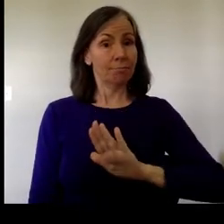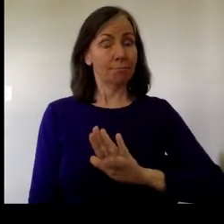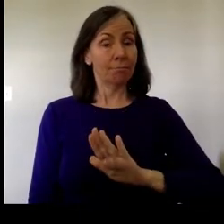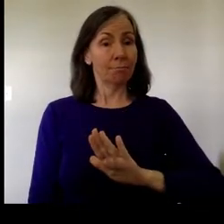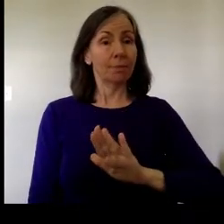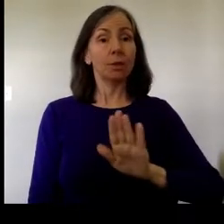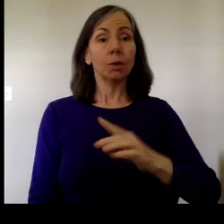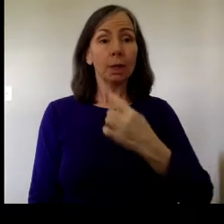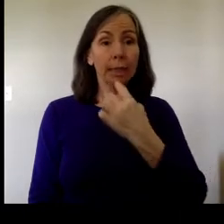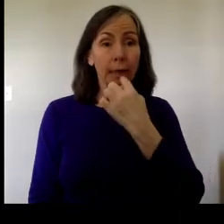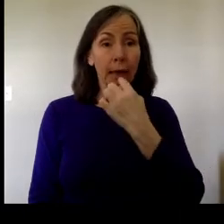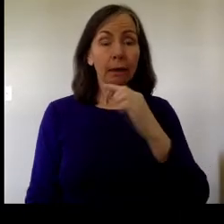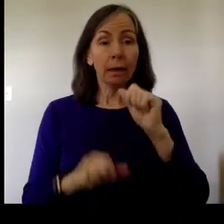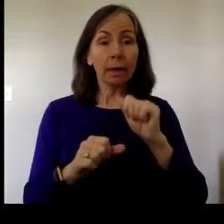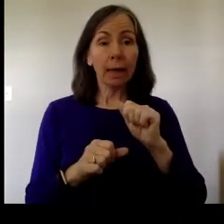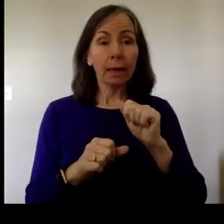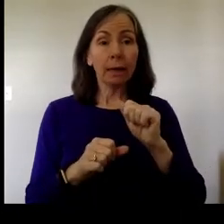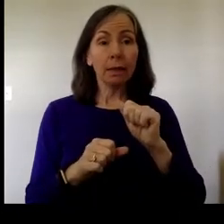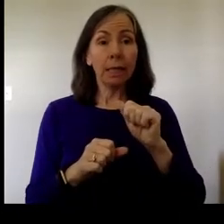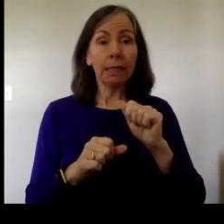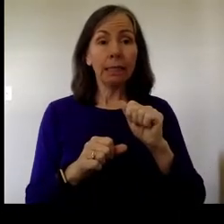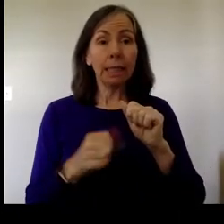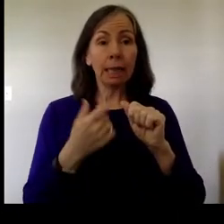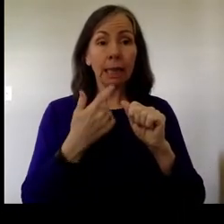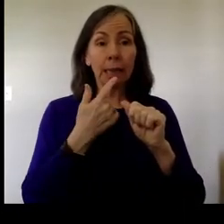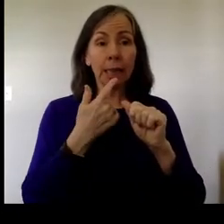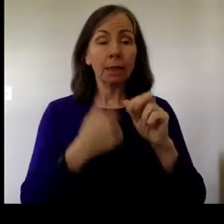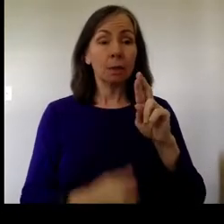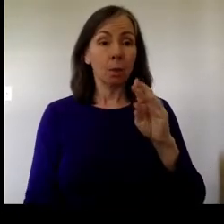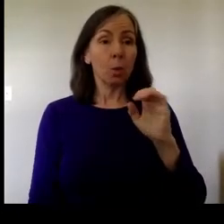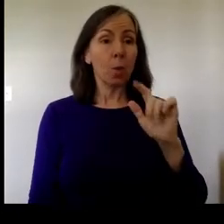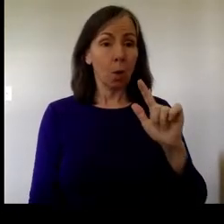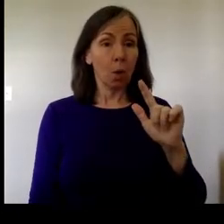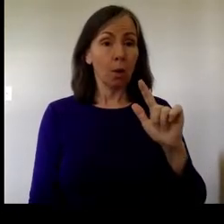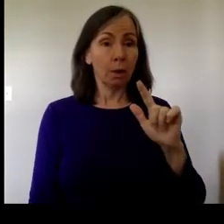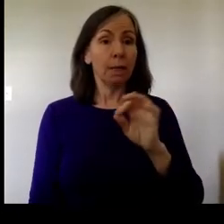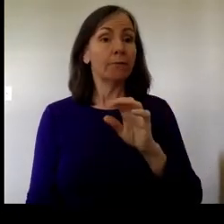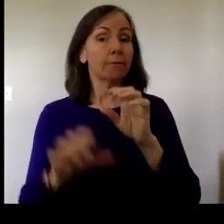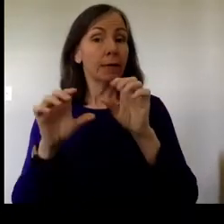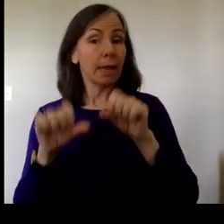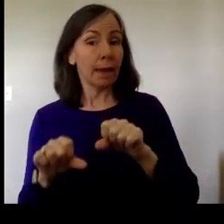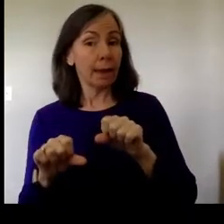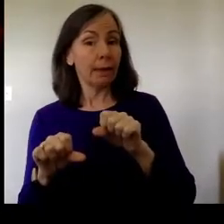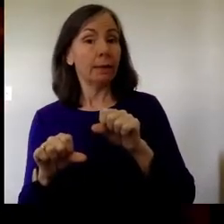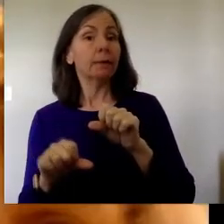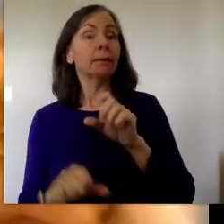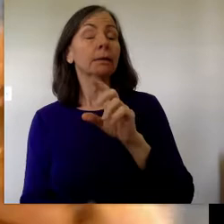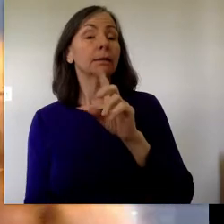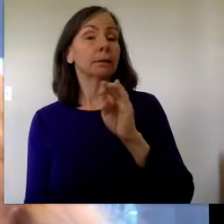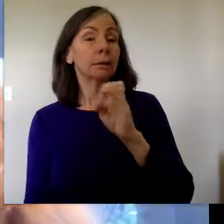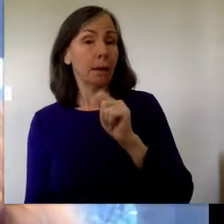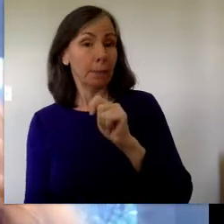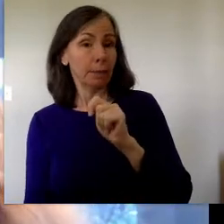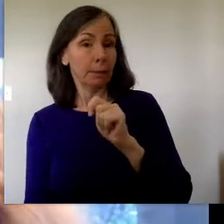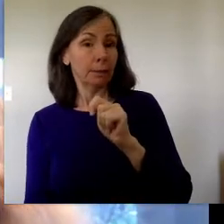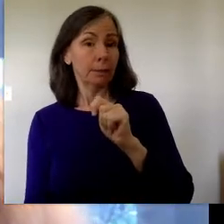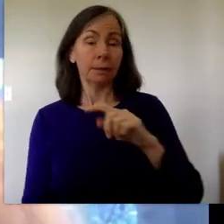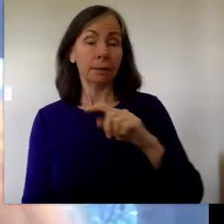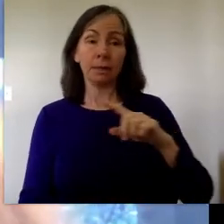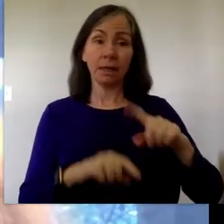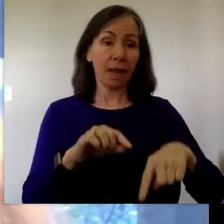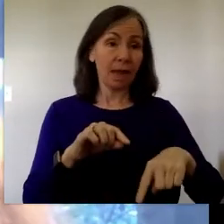tongue? It's dominant if you can and recessive if you can't. So